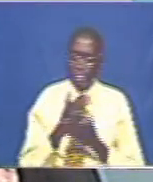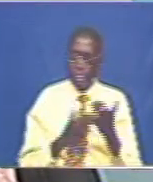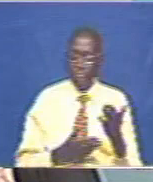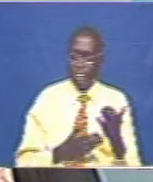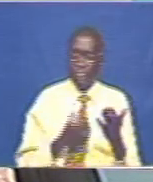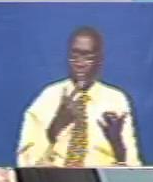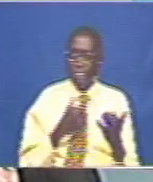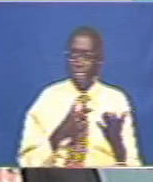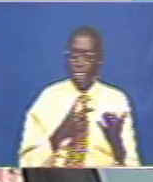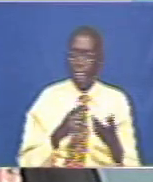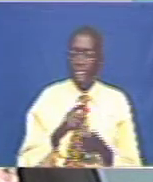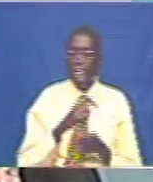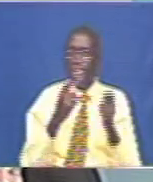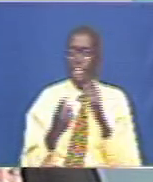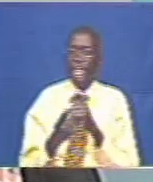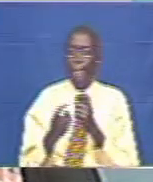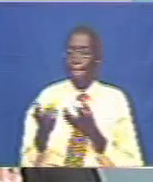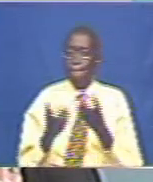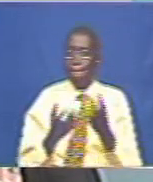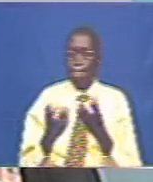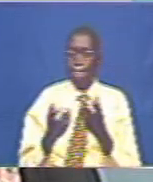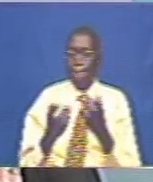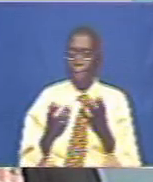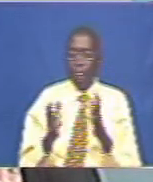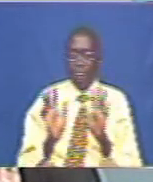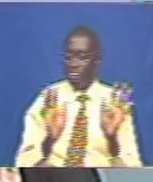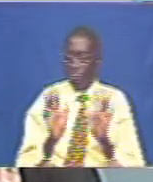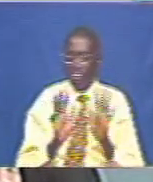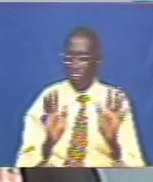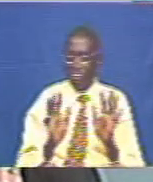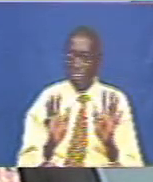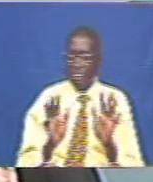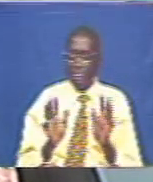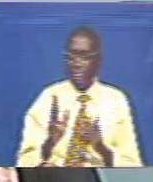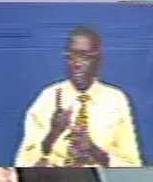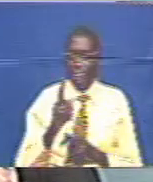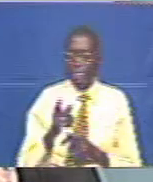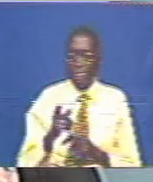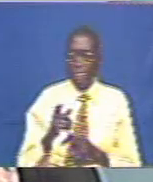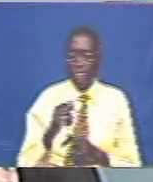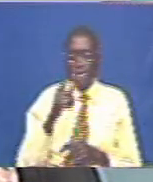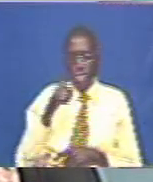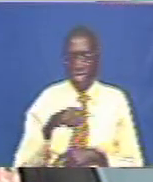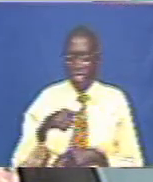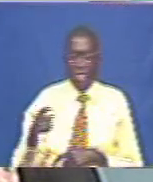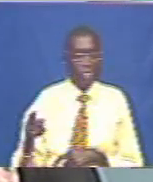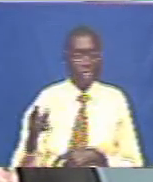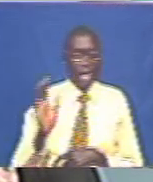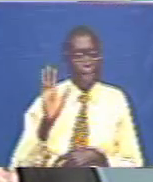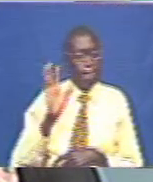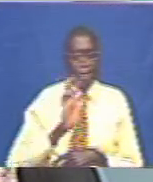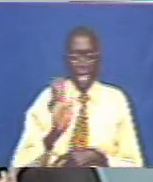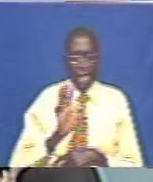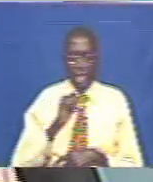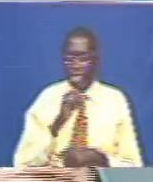to convert into other business model, I think is something that is not right or should not be encouraged,